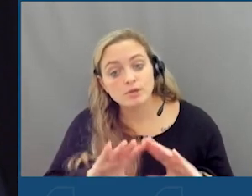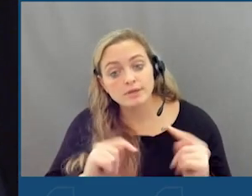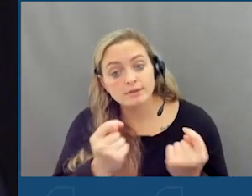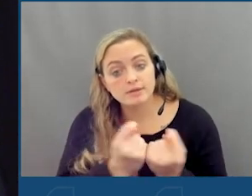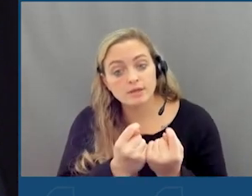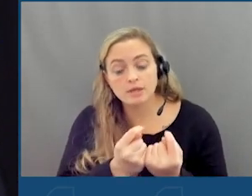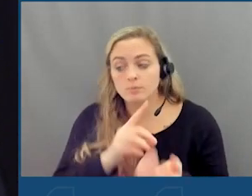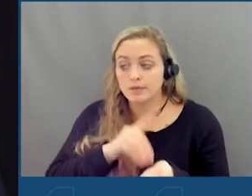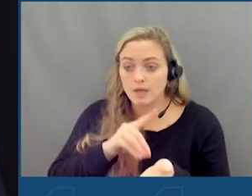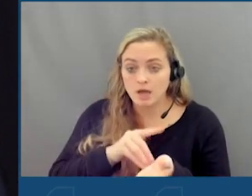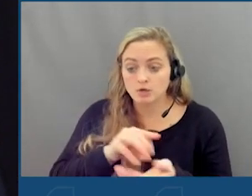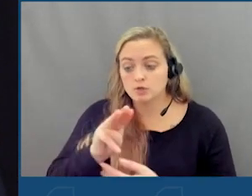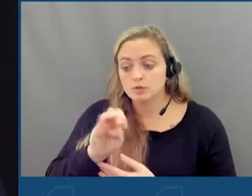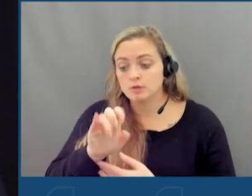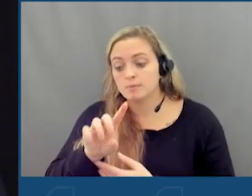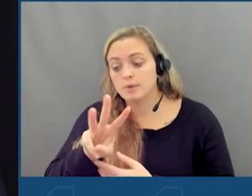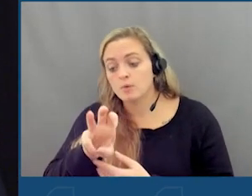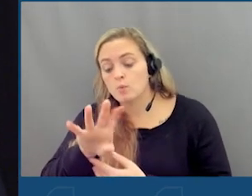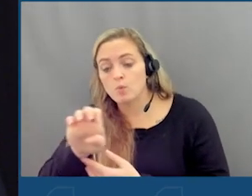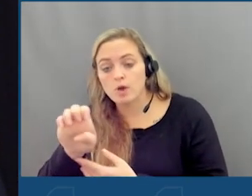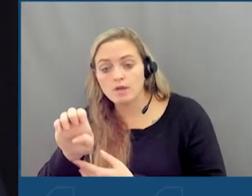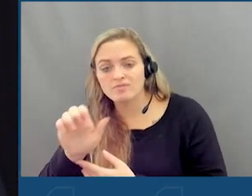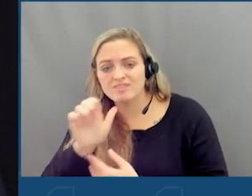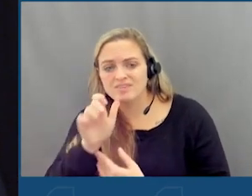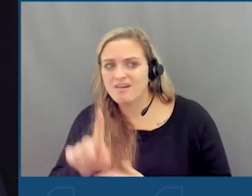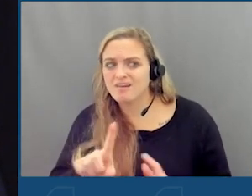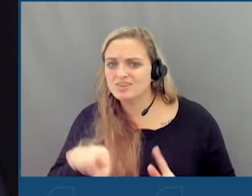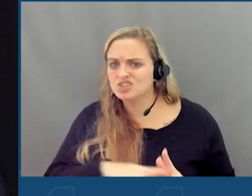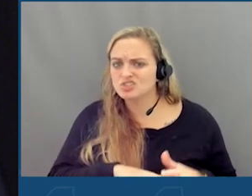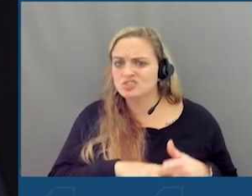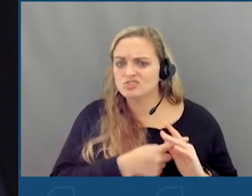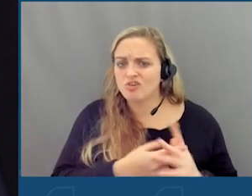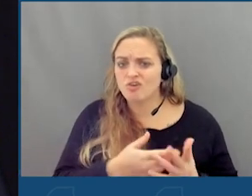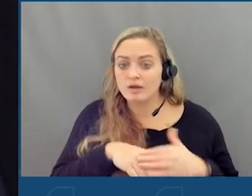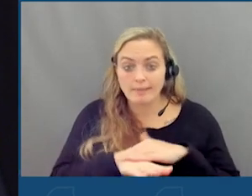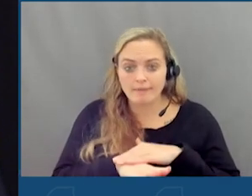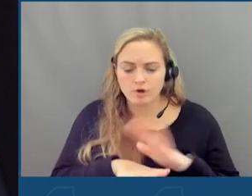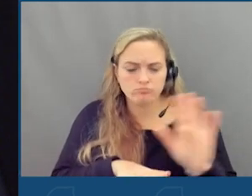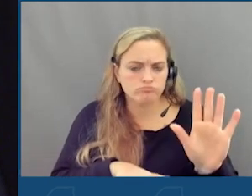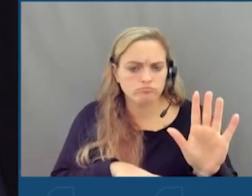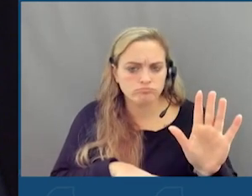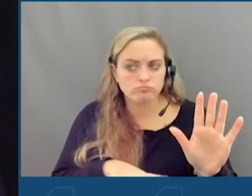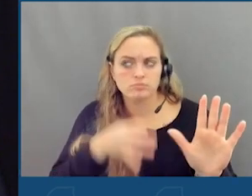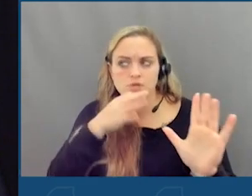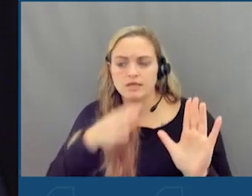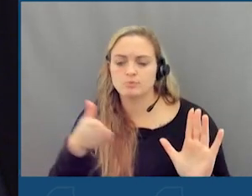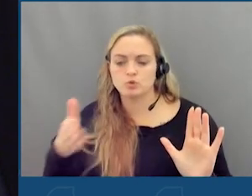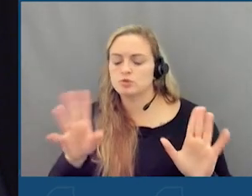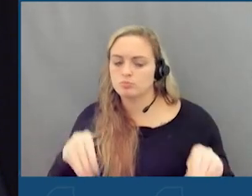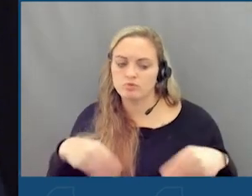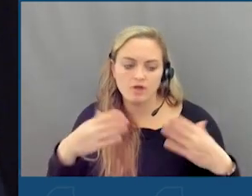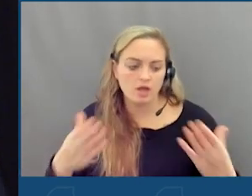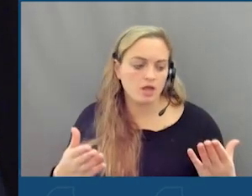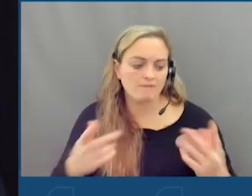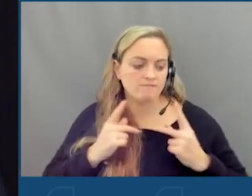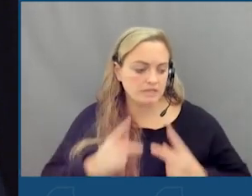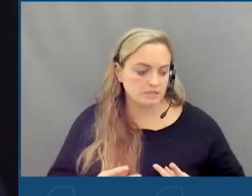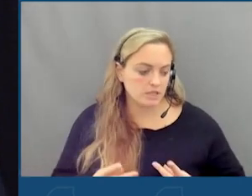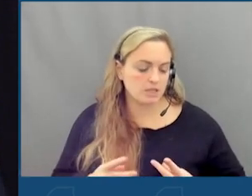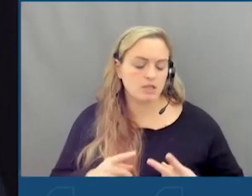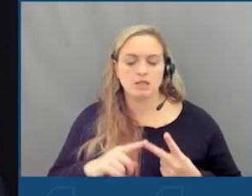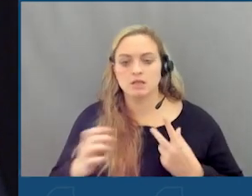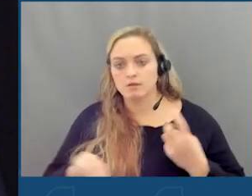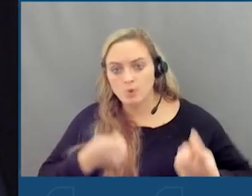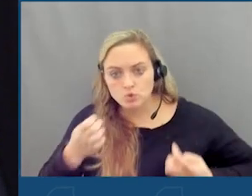doctors and midwives, but the team doesn't just start at delivery. These are experts who provide physical,